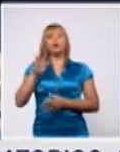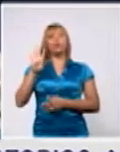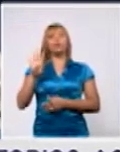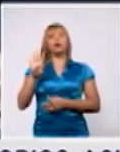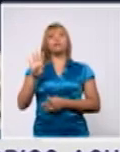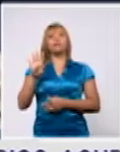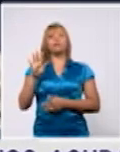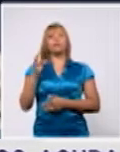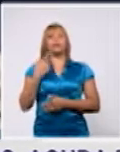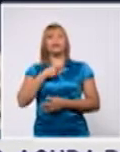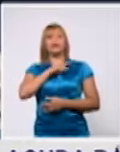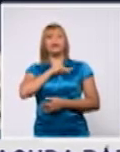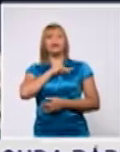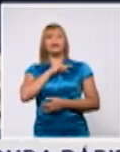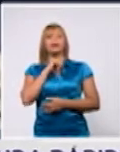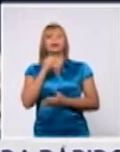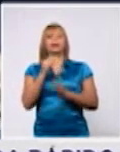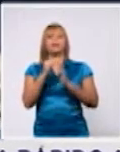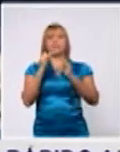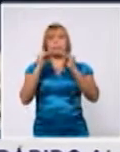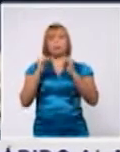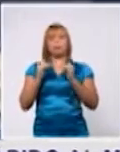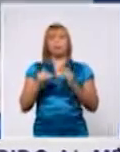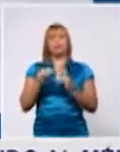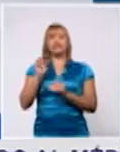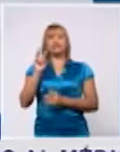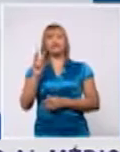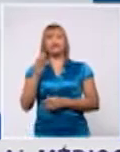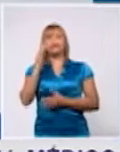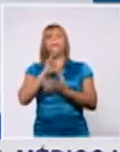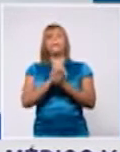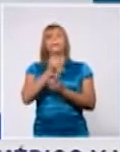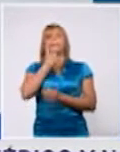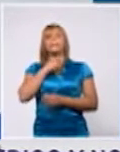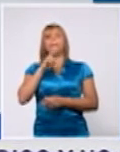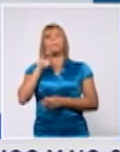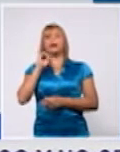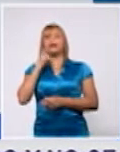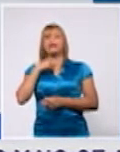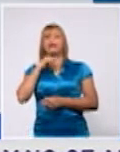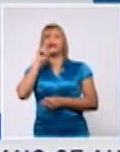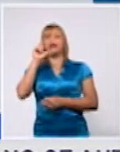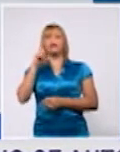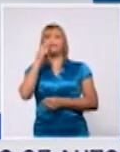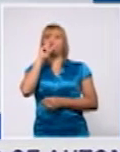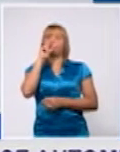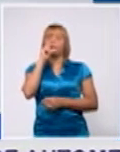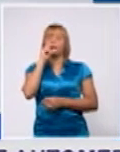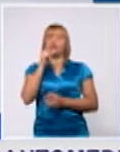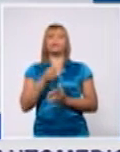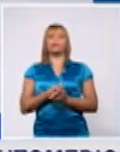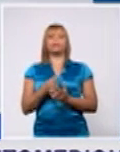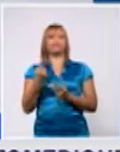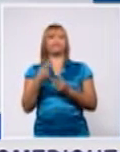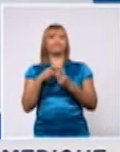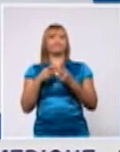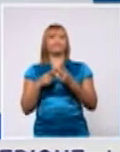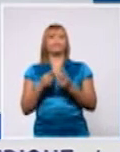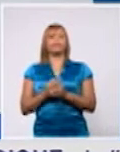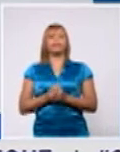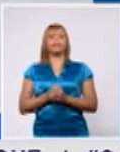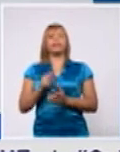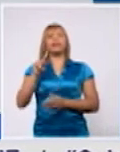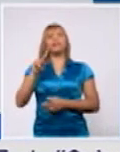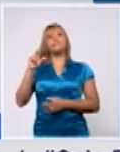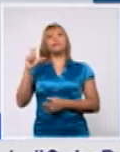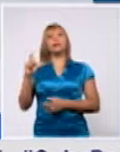and 5 are over the age of 60. The 54 positive cases belong to Havana,